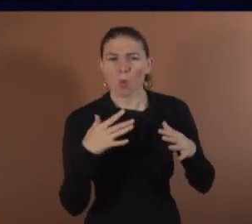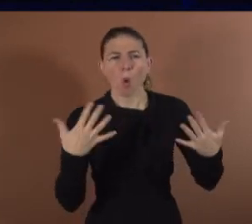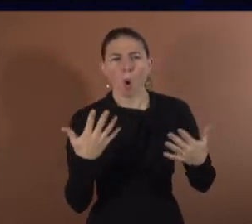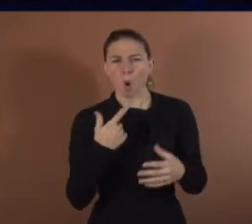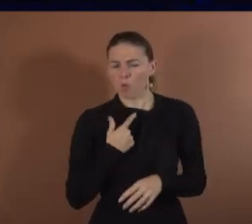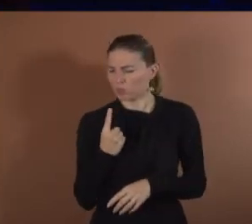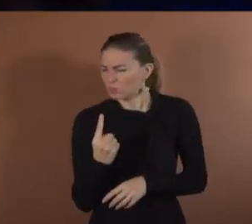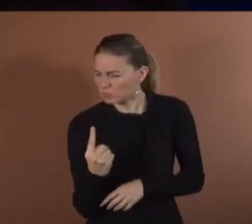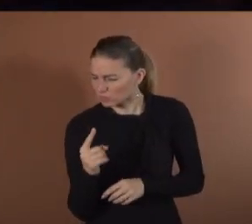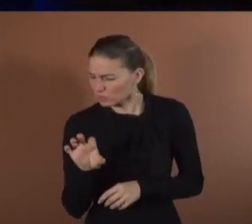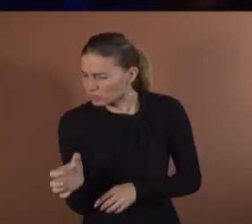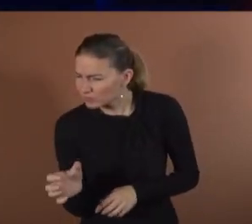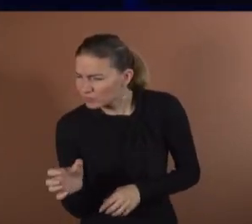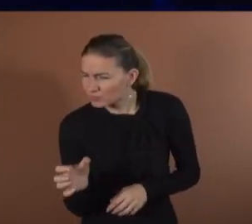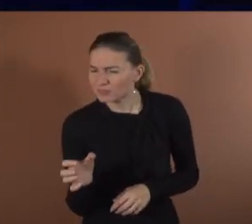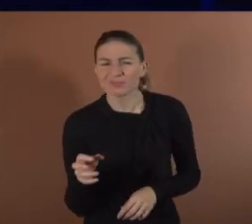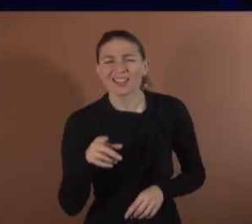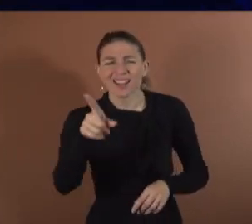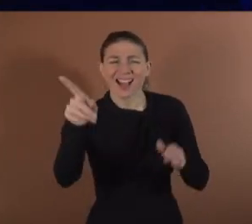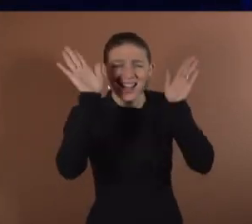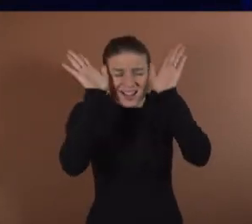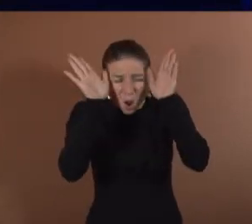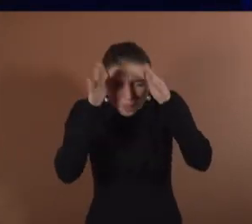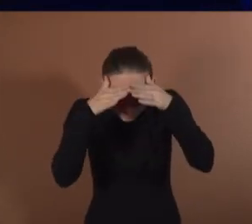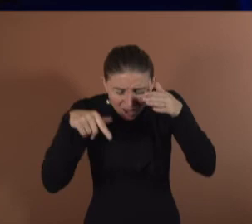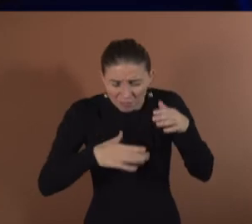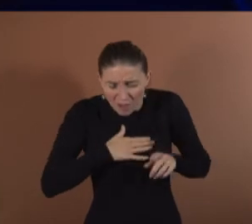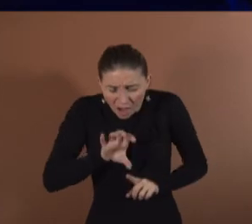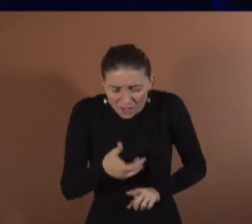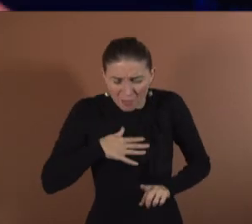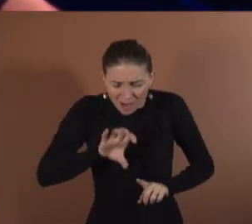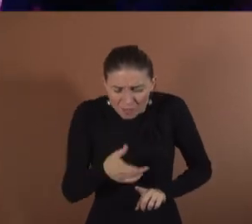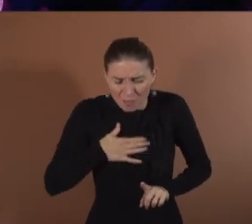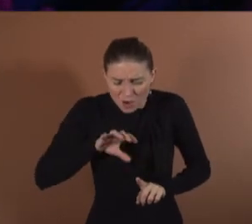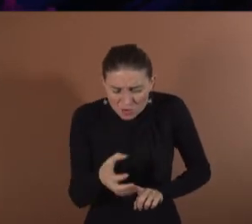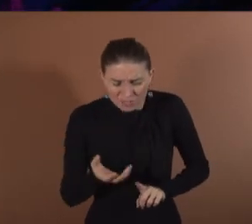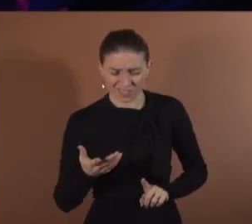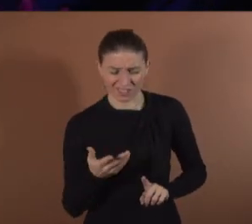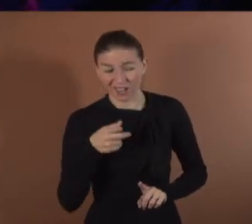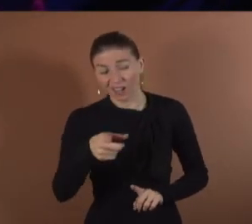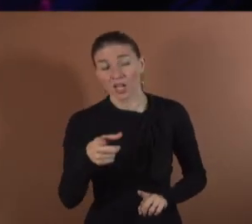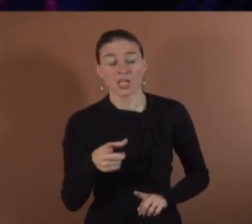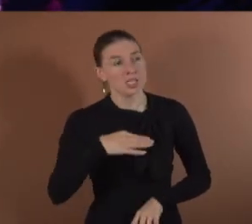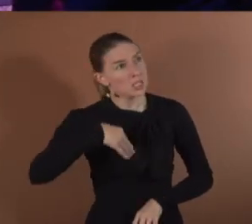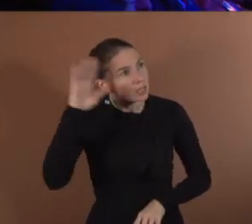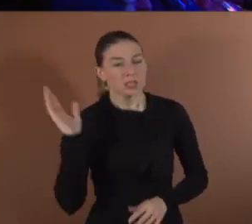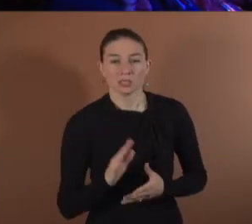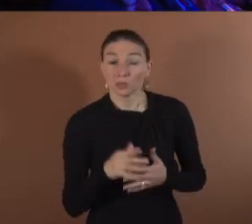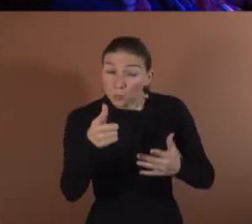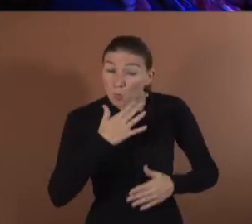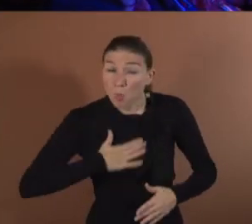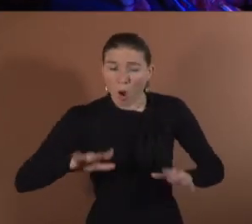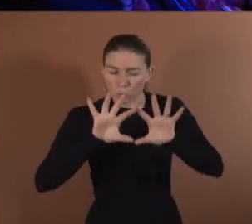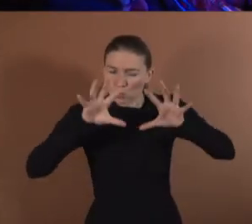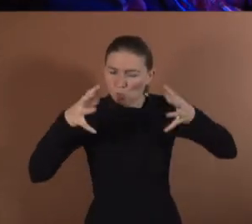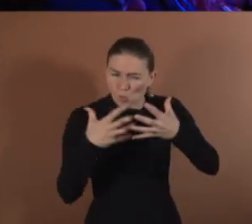slightly sickened by narrow-minded nationalism? Do you want to be part of the world, and do you want to mix those colors and those cultures together and produce